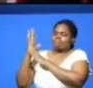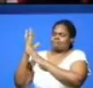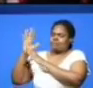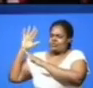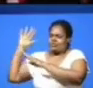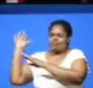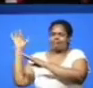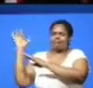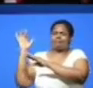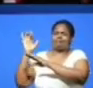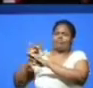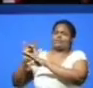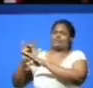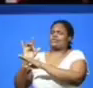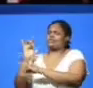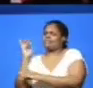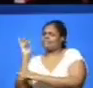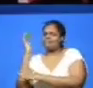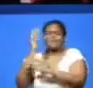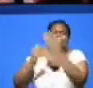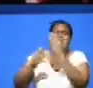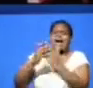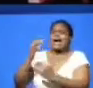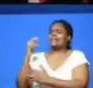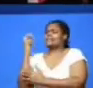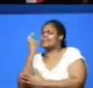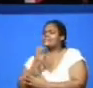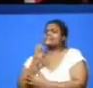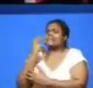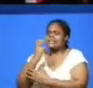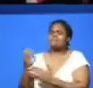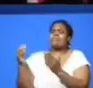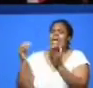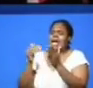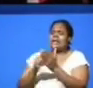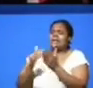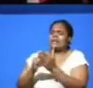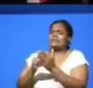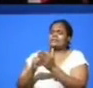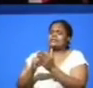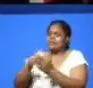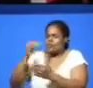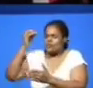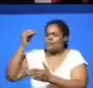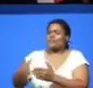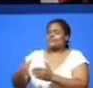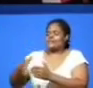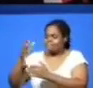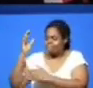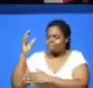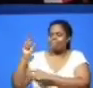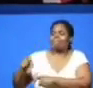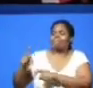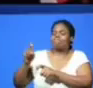Touch these sinful lips one more time for the preaching that is necessary.